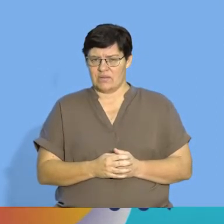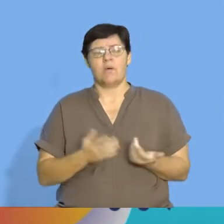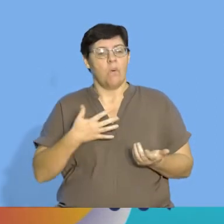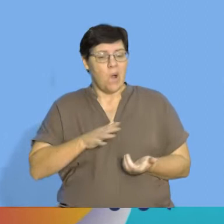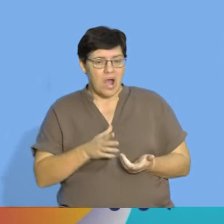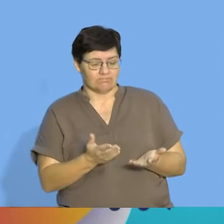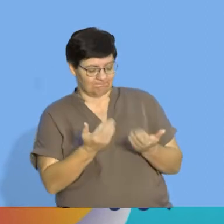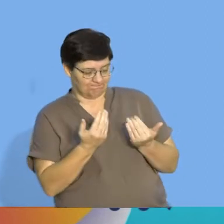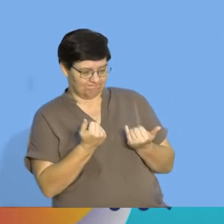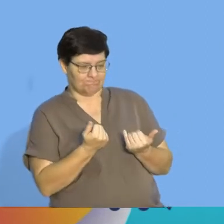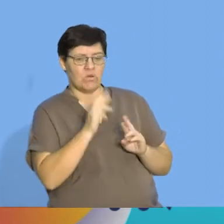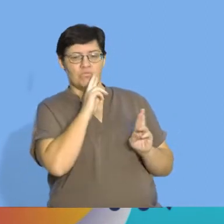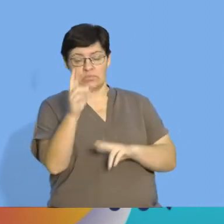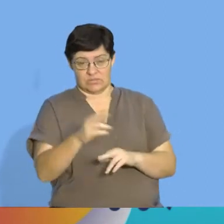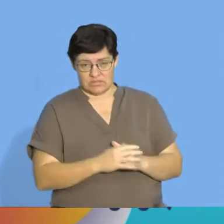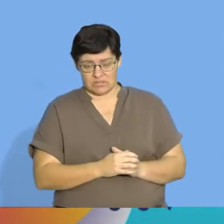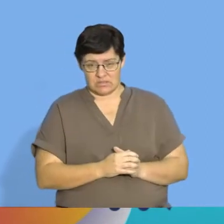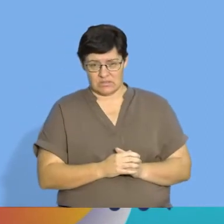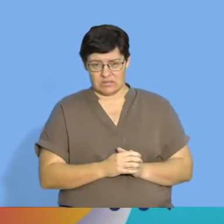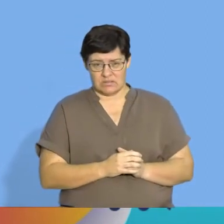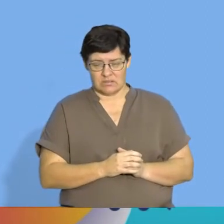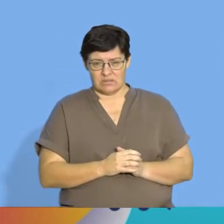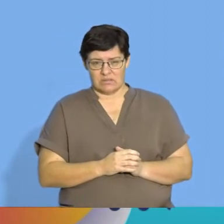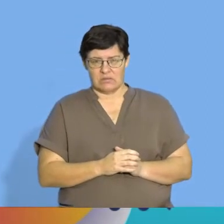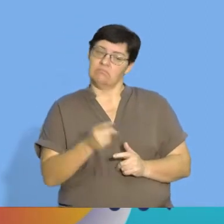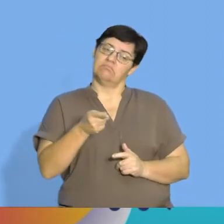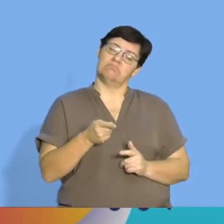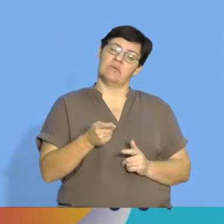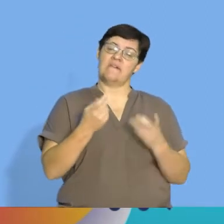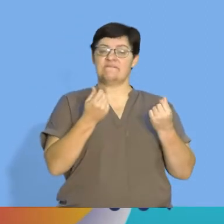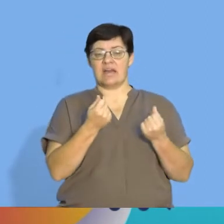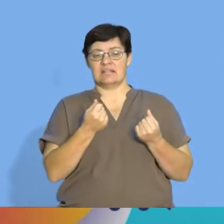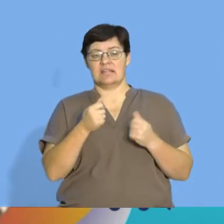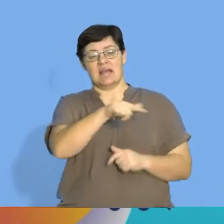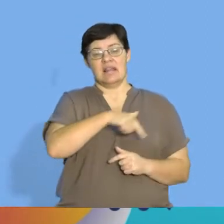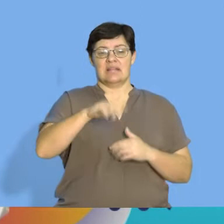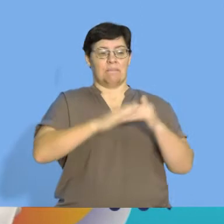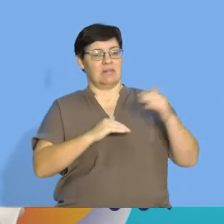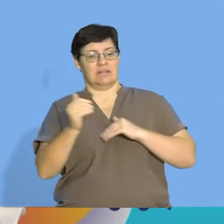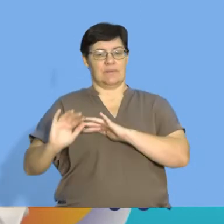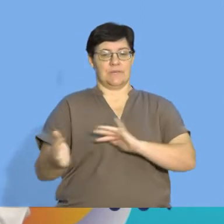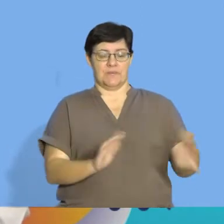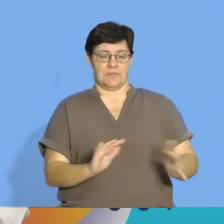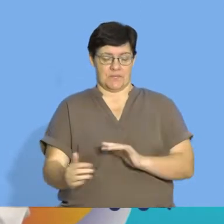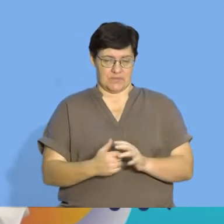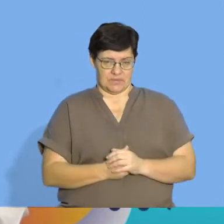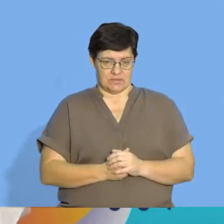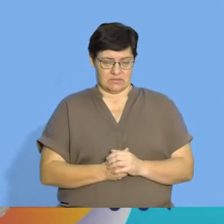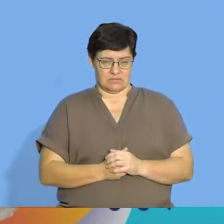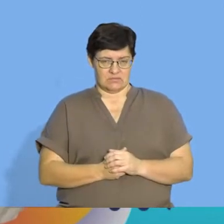They want to elicit a response from you, asking you, how would you finance the land and buildings?